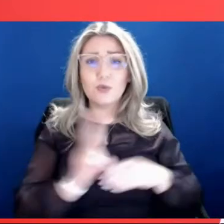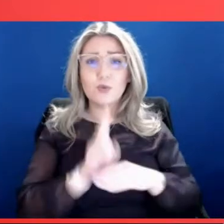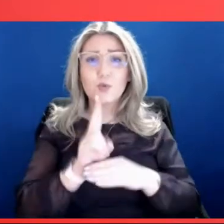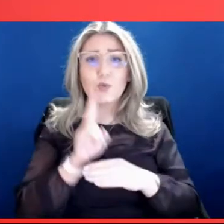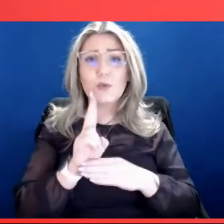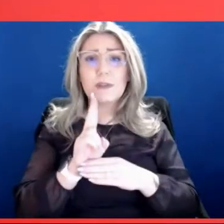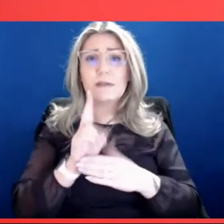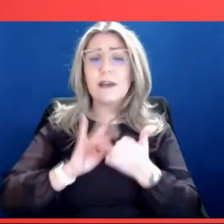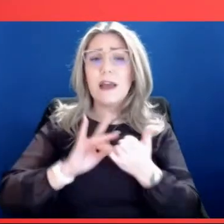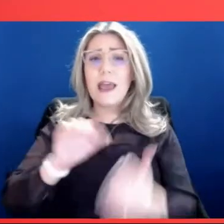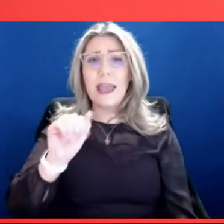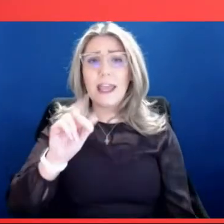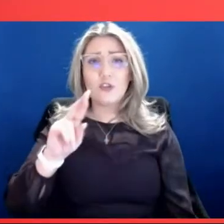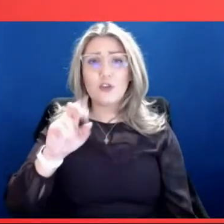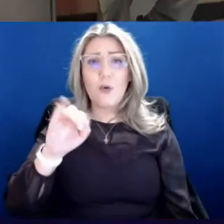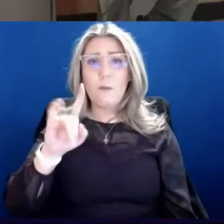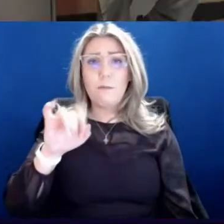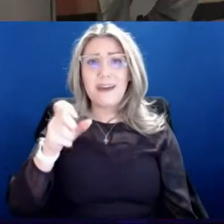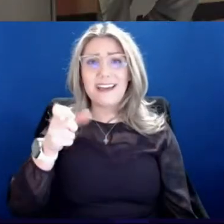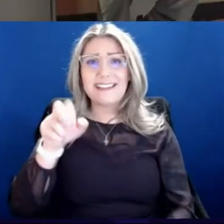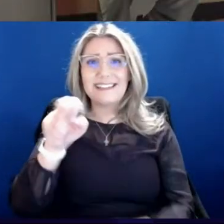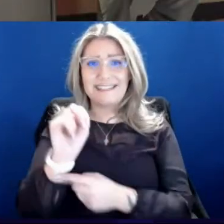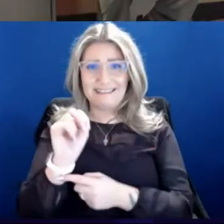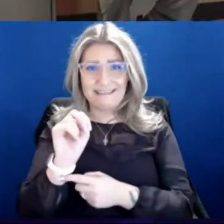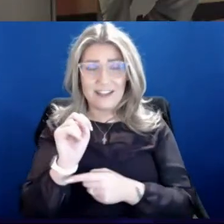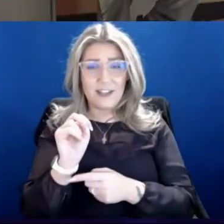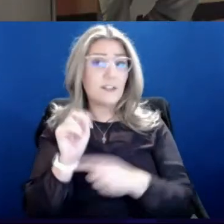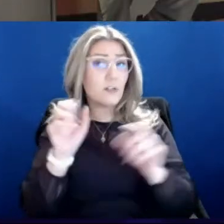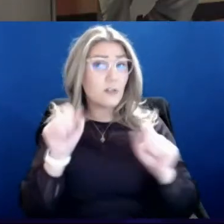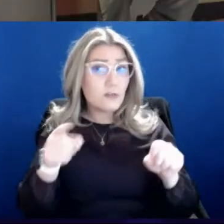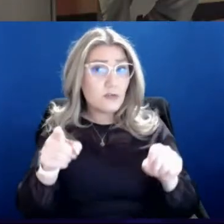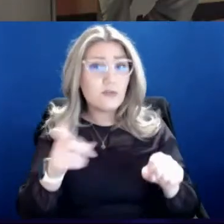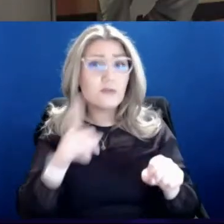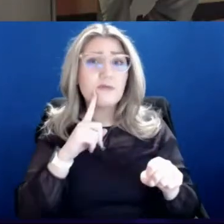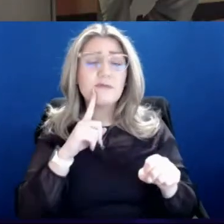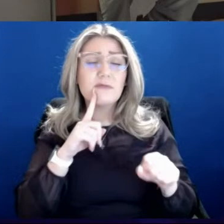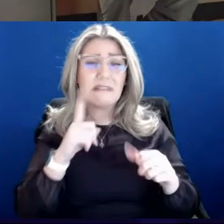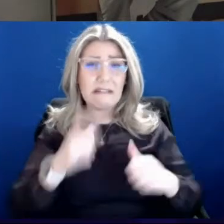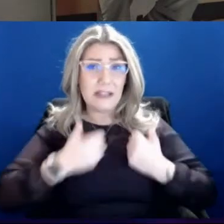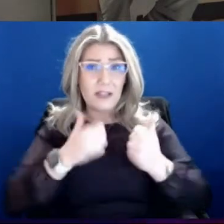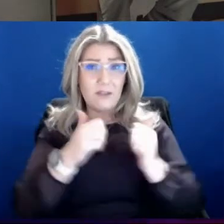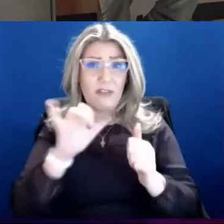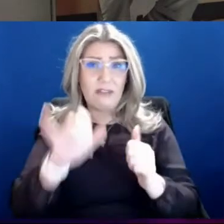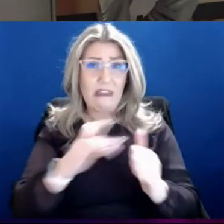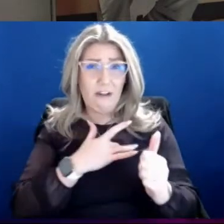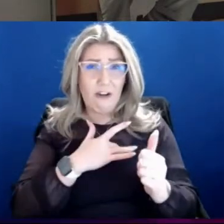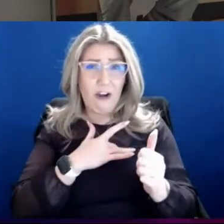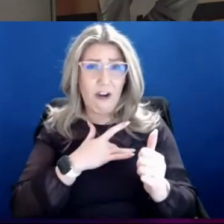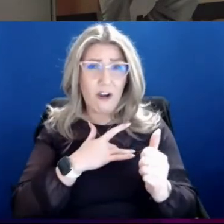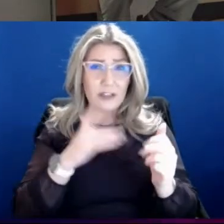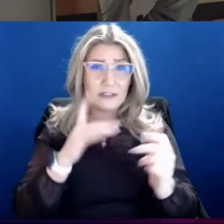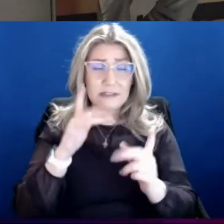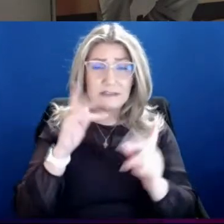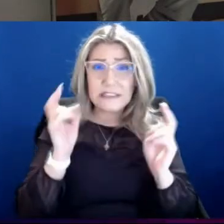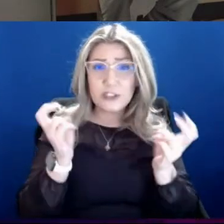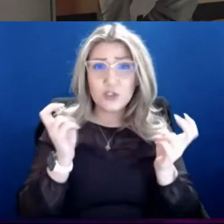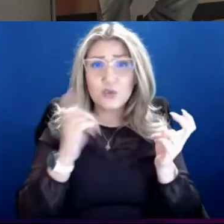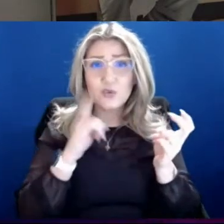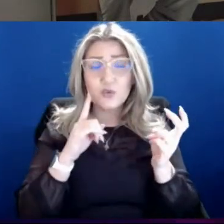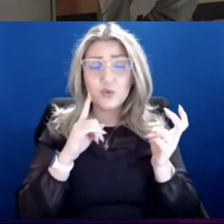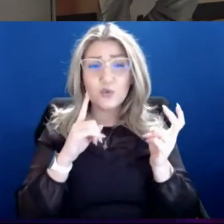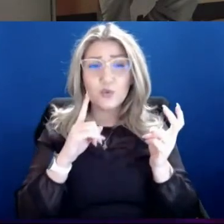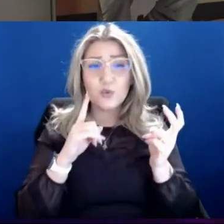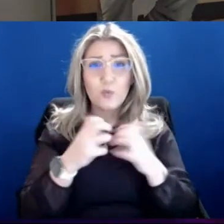her situation. Would she have been able to live with that heart condition were it not for having to get it treated for the